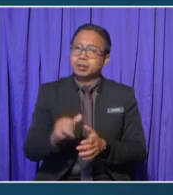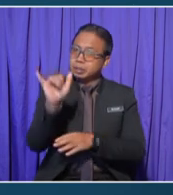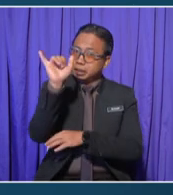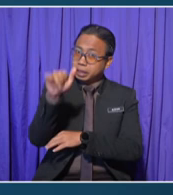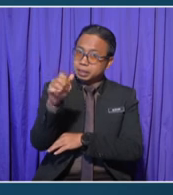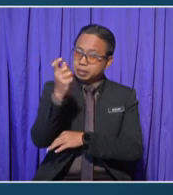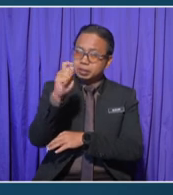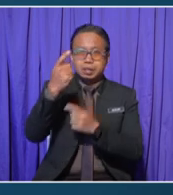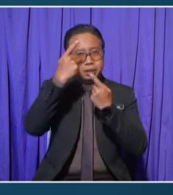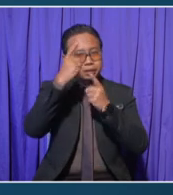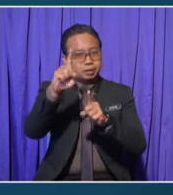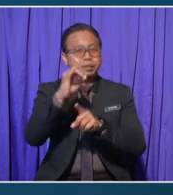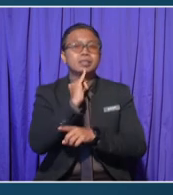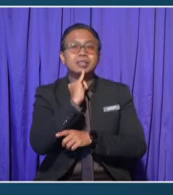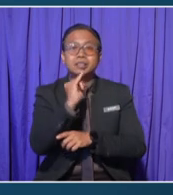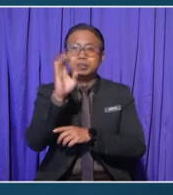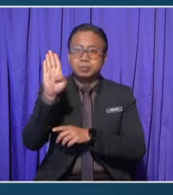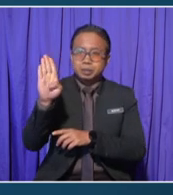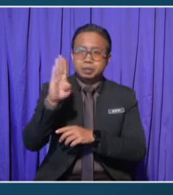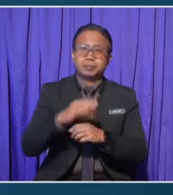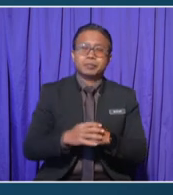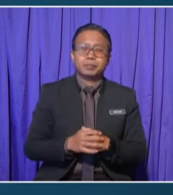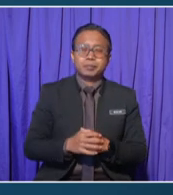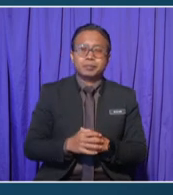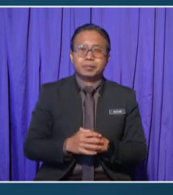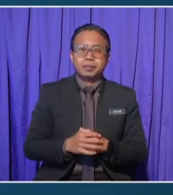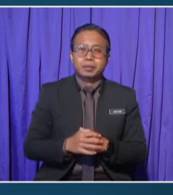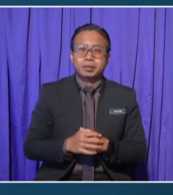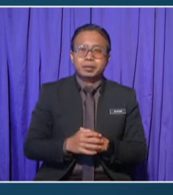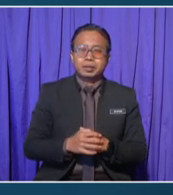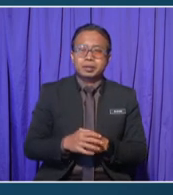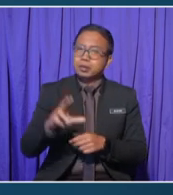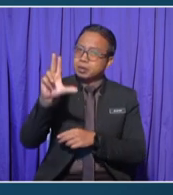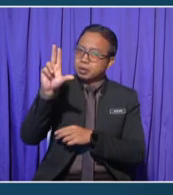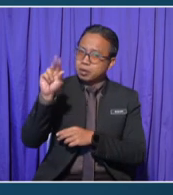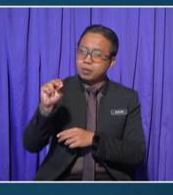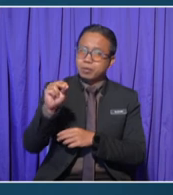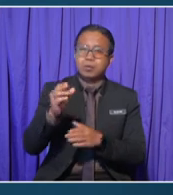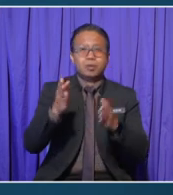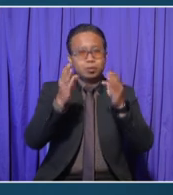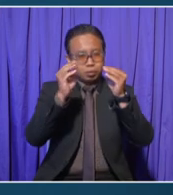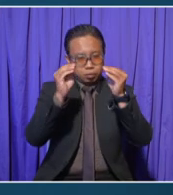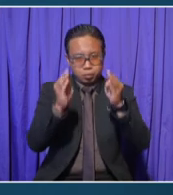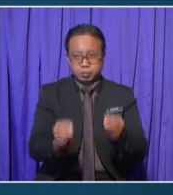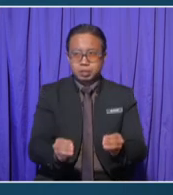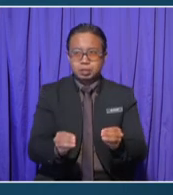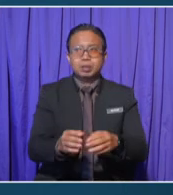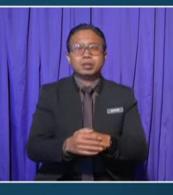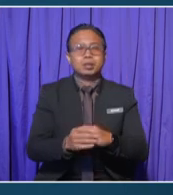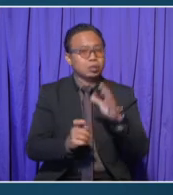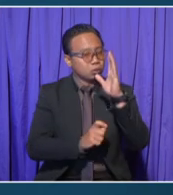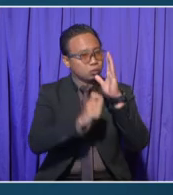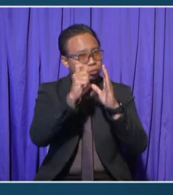Yes, the answer is B. No, human growth are